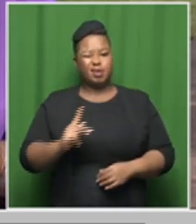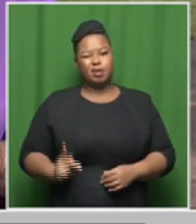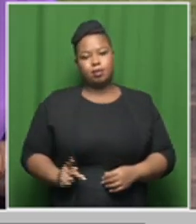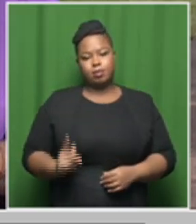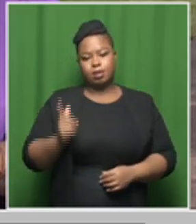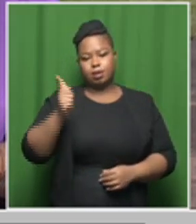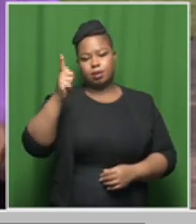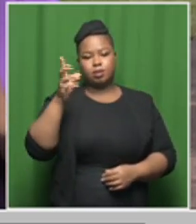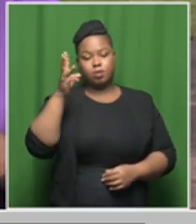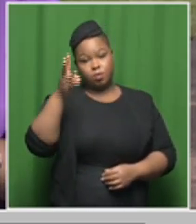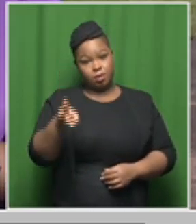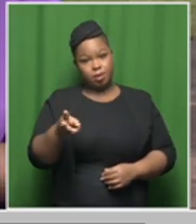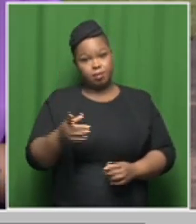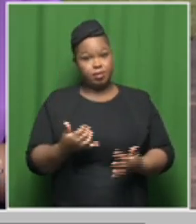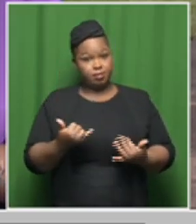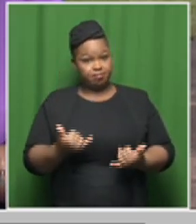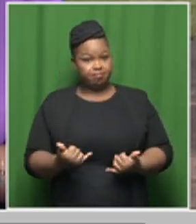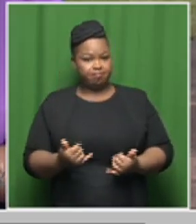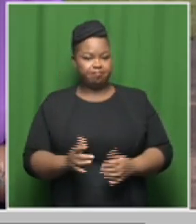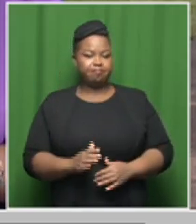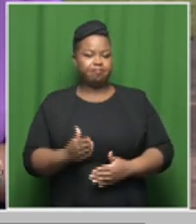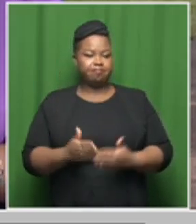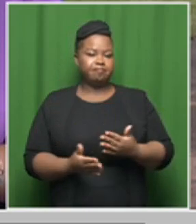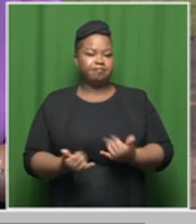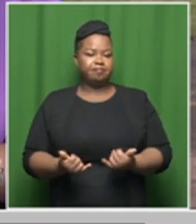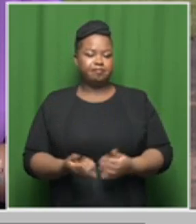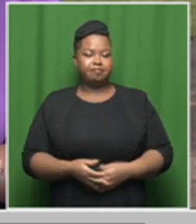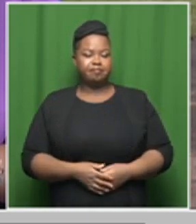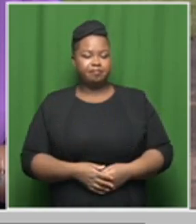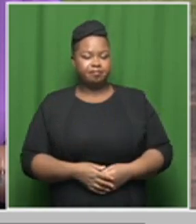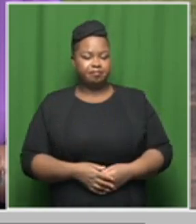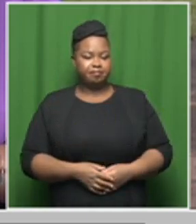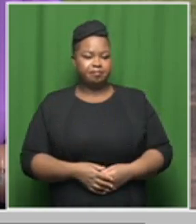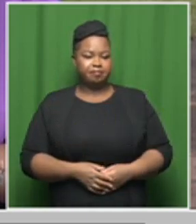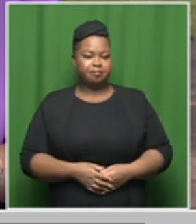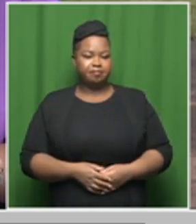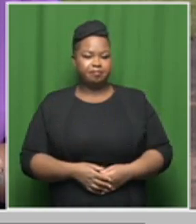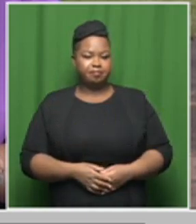this morning, but for now from us, Ian Port Alfred, it's back to you in studio.